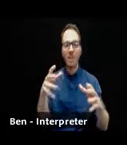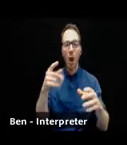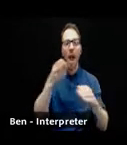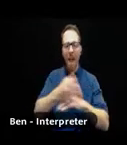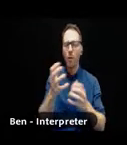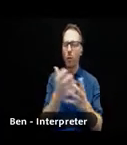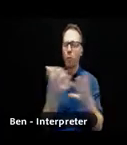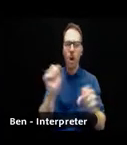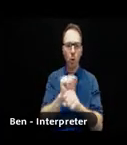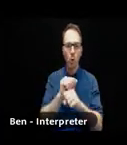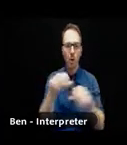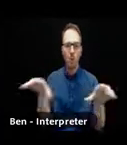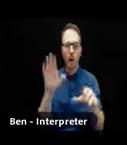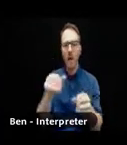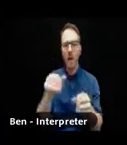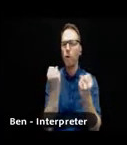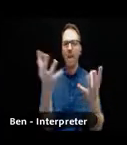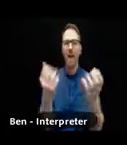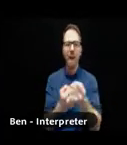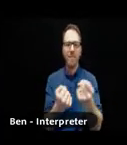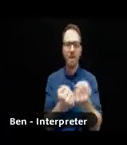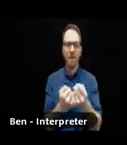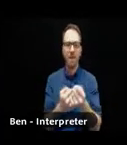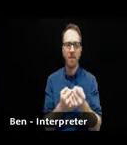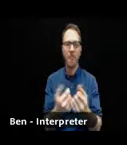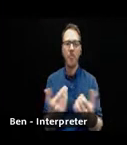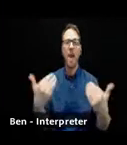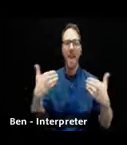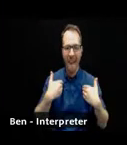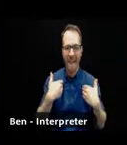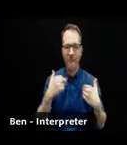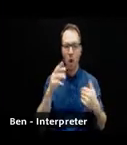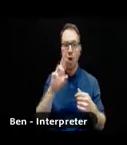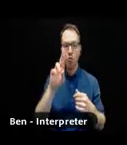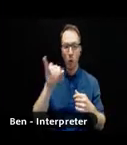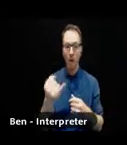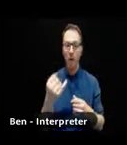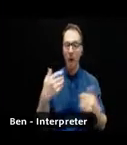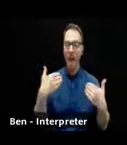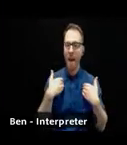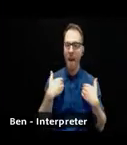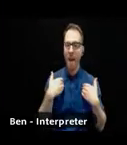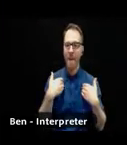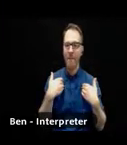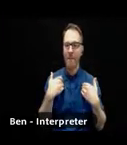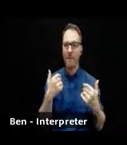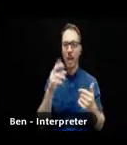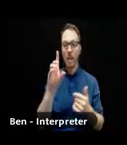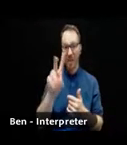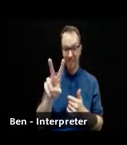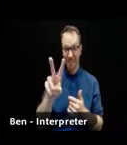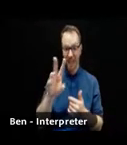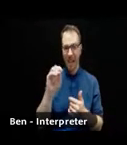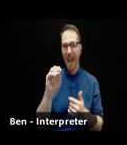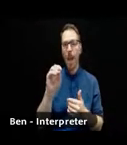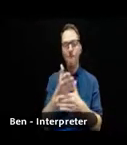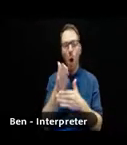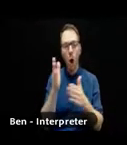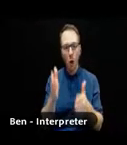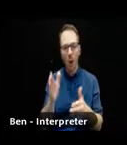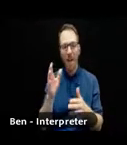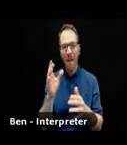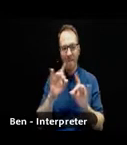work has been done by so many advocates to have restorative justice, domestic violence, intimate partner violence, not